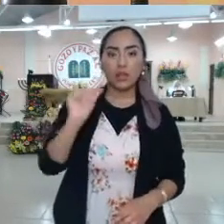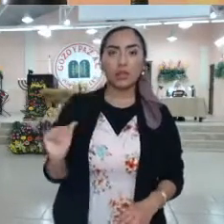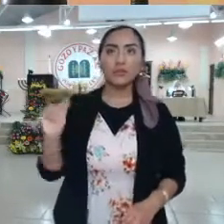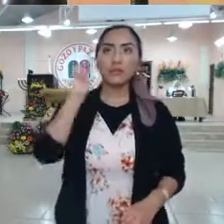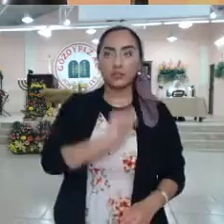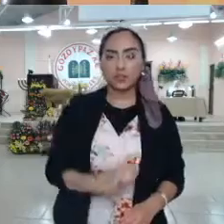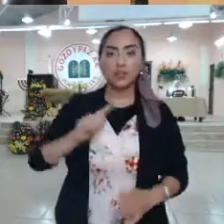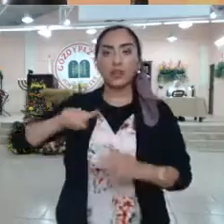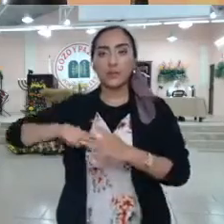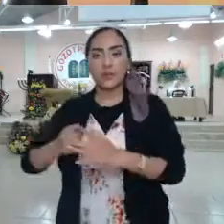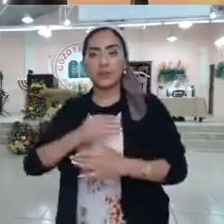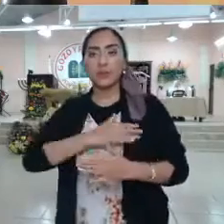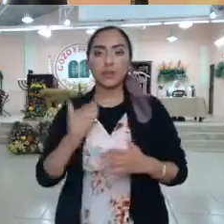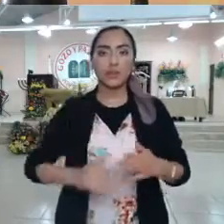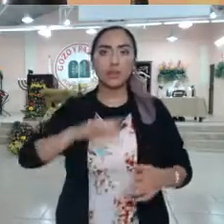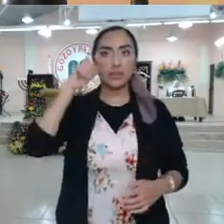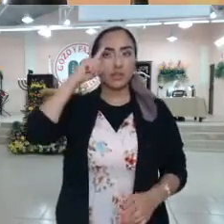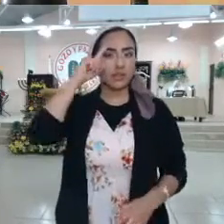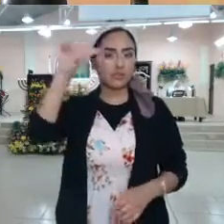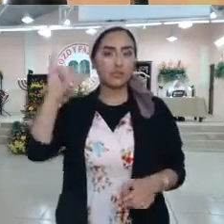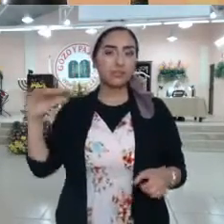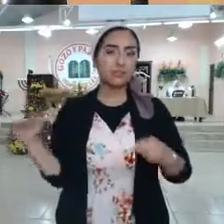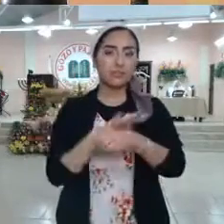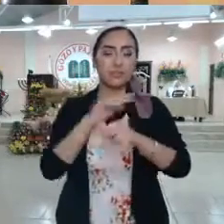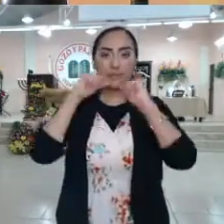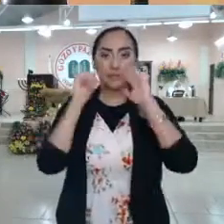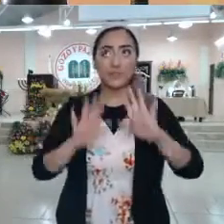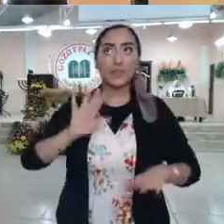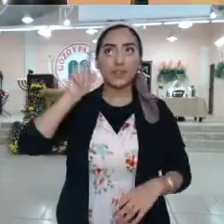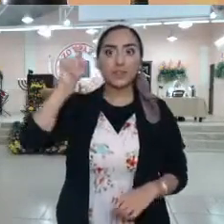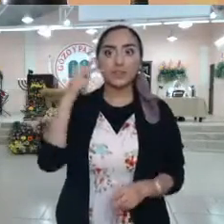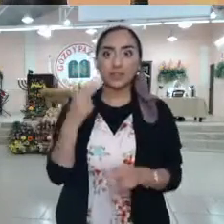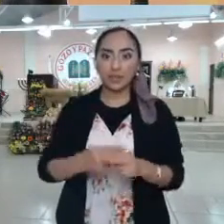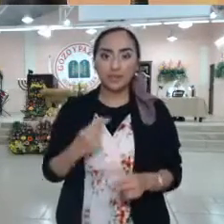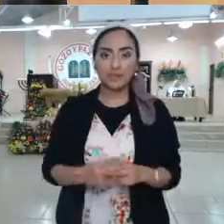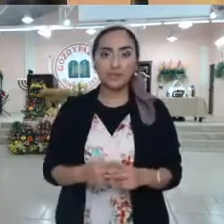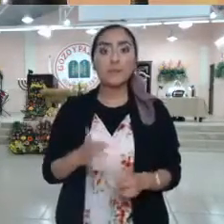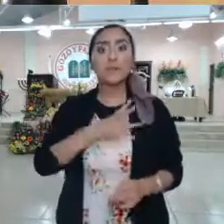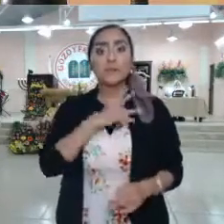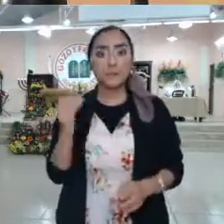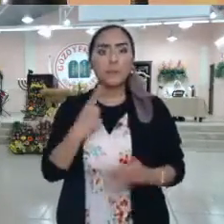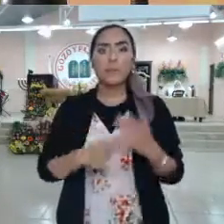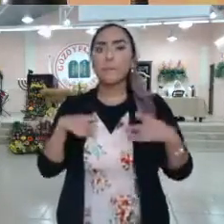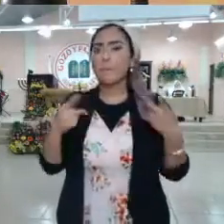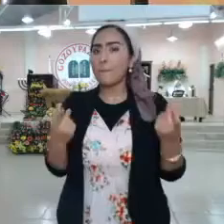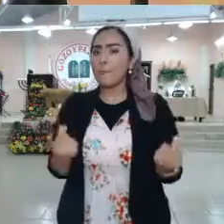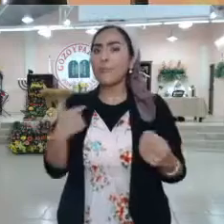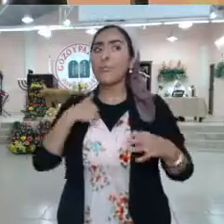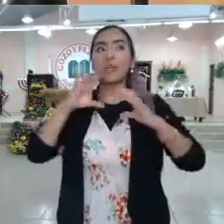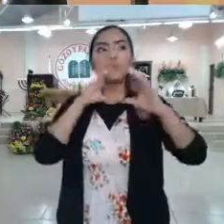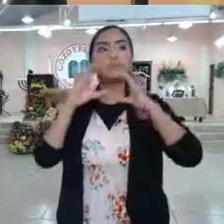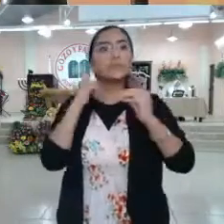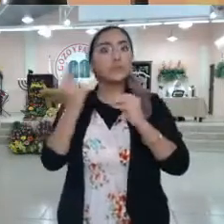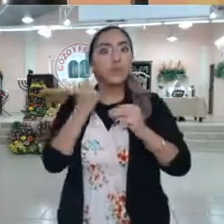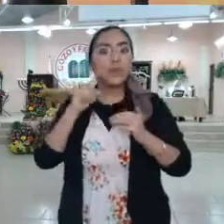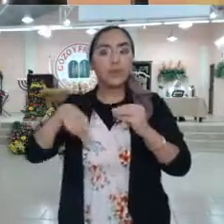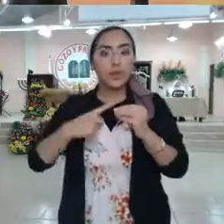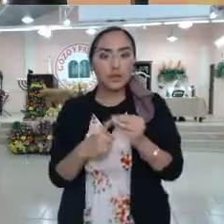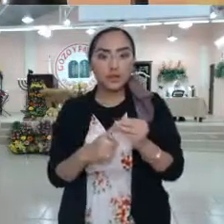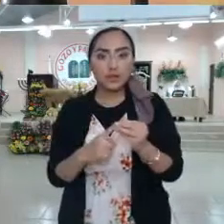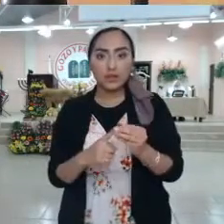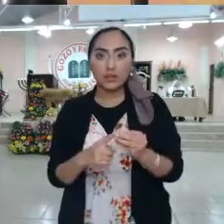circumcised. He is Aleph, Tav, the beginning and the end, total eternity. Blessed is His name. So what do we have to do? To only